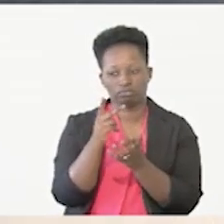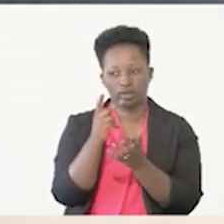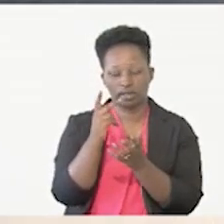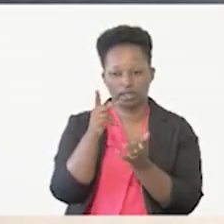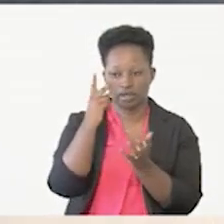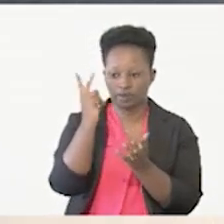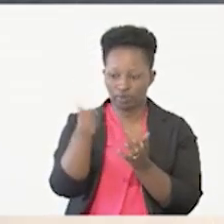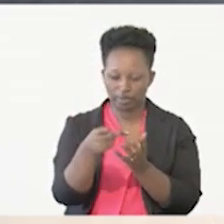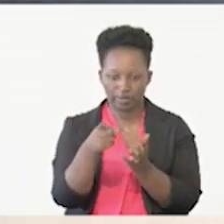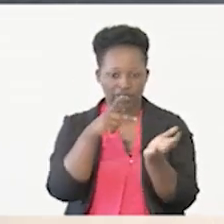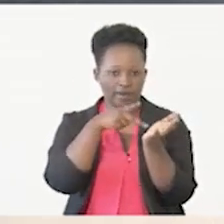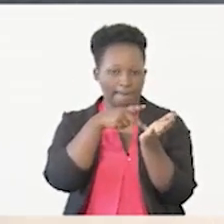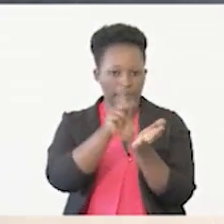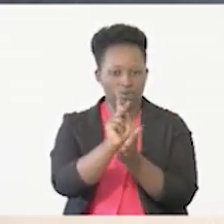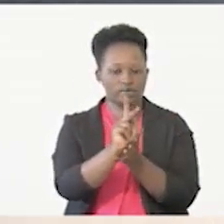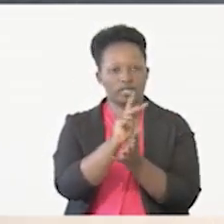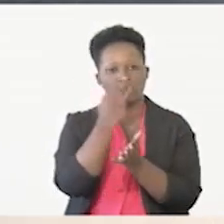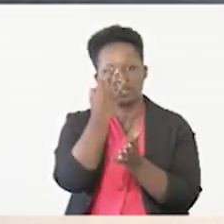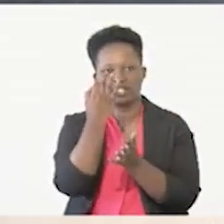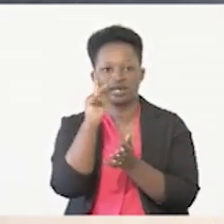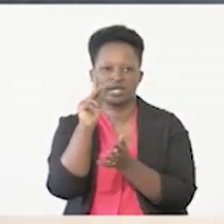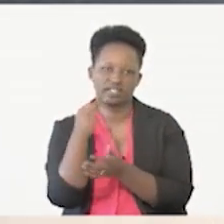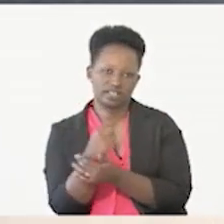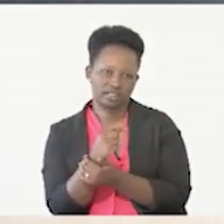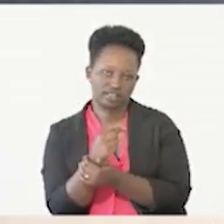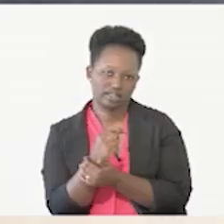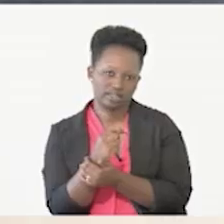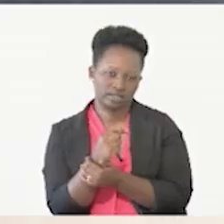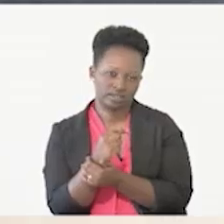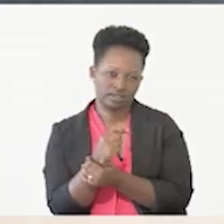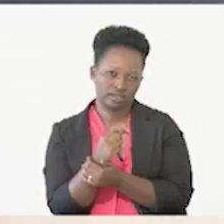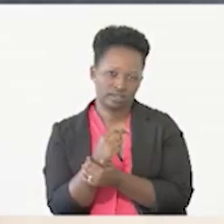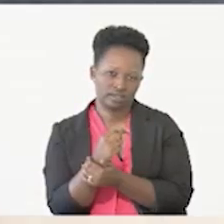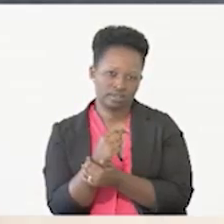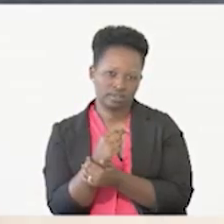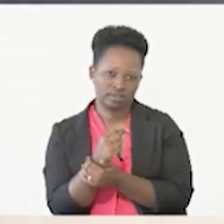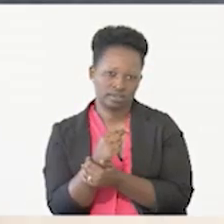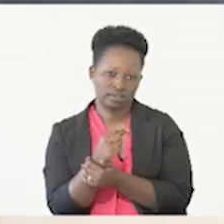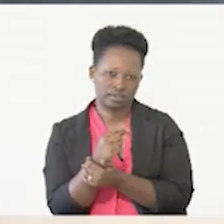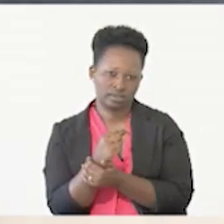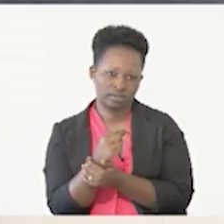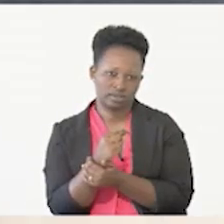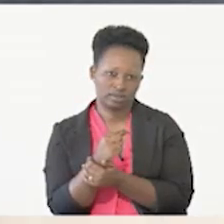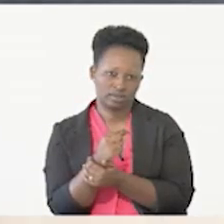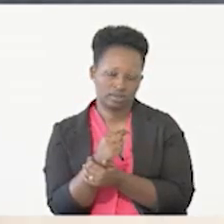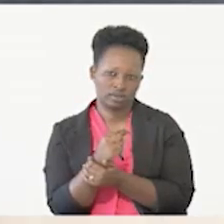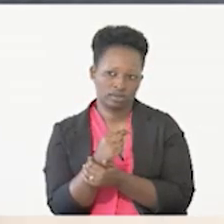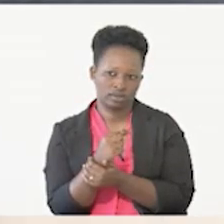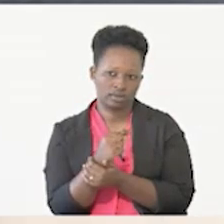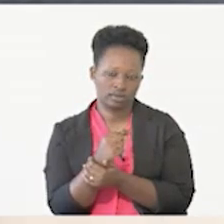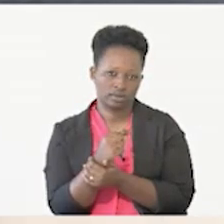price. 3 kilograms were bought at 3,000, which is our price. Then 3